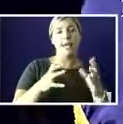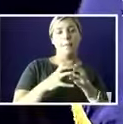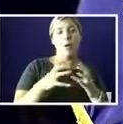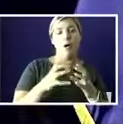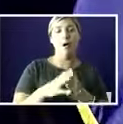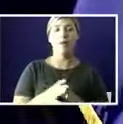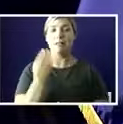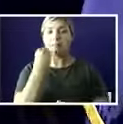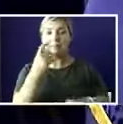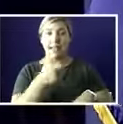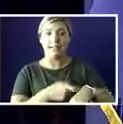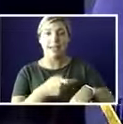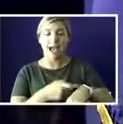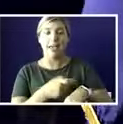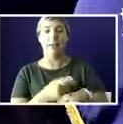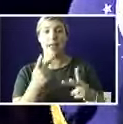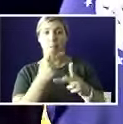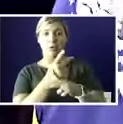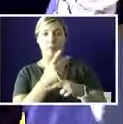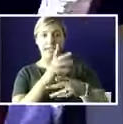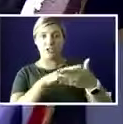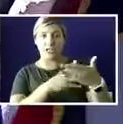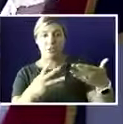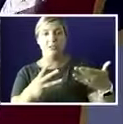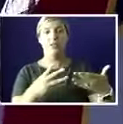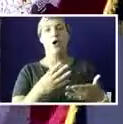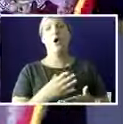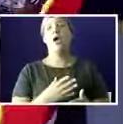multiplication tables. We even survived the crazy